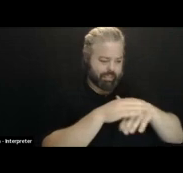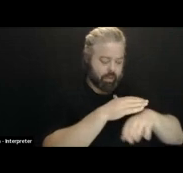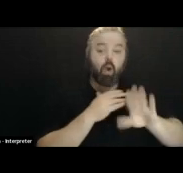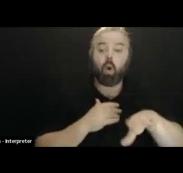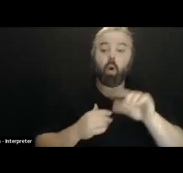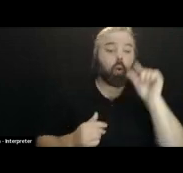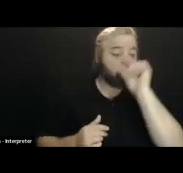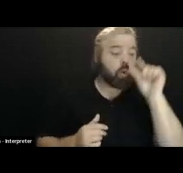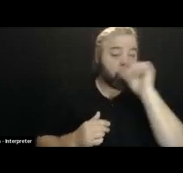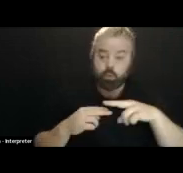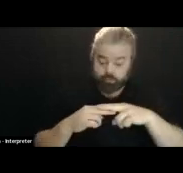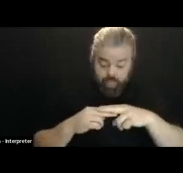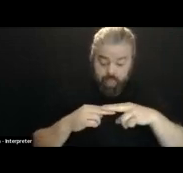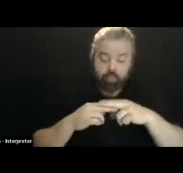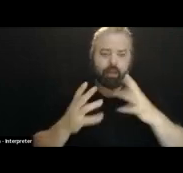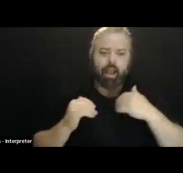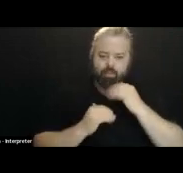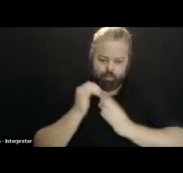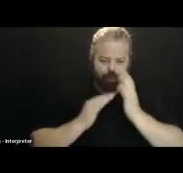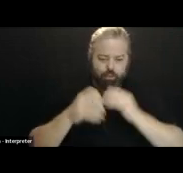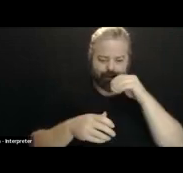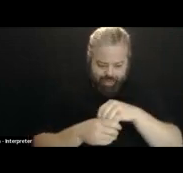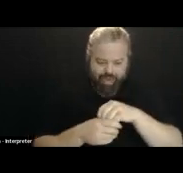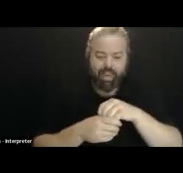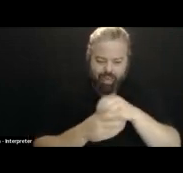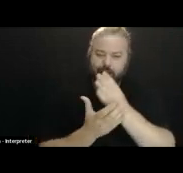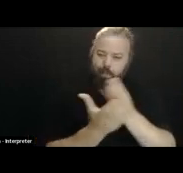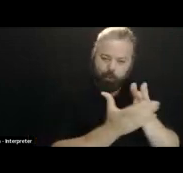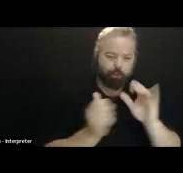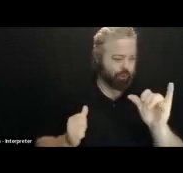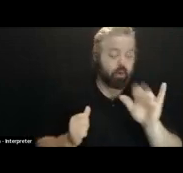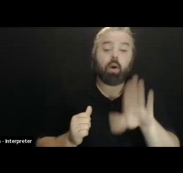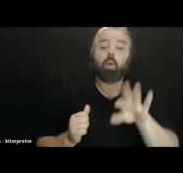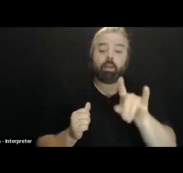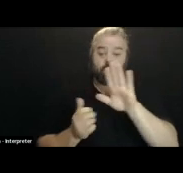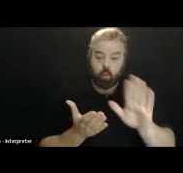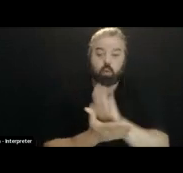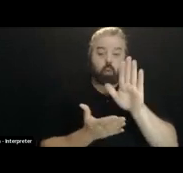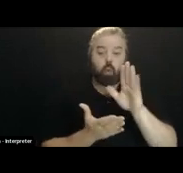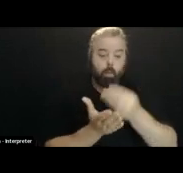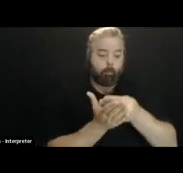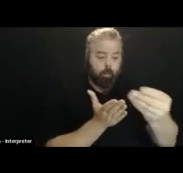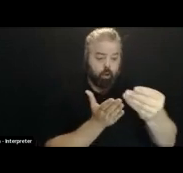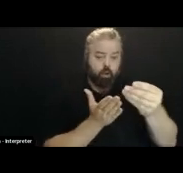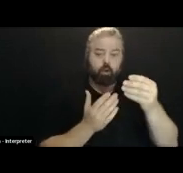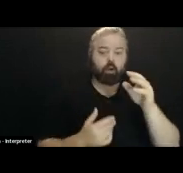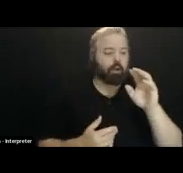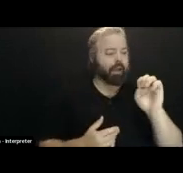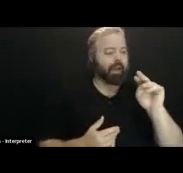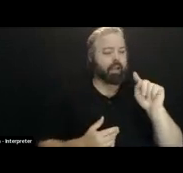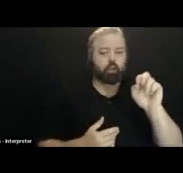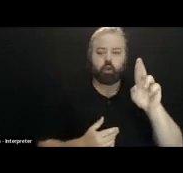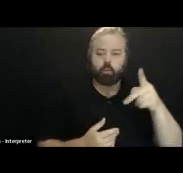example, has lots of built-in components to it. And then, of course, if your institution purchases enterprise licenses